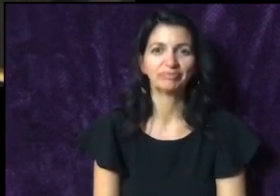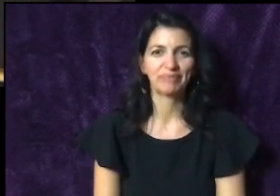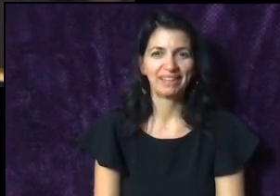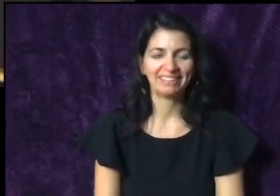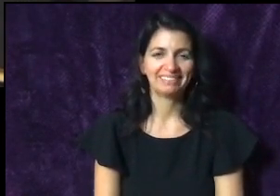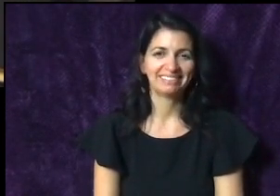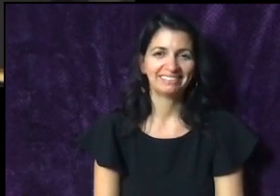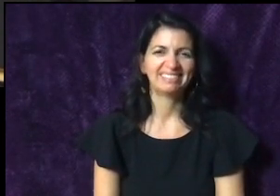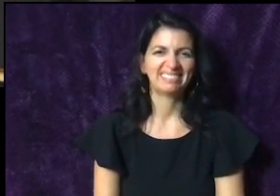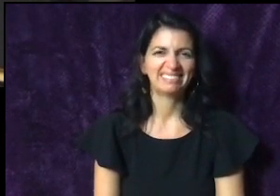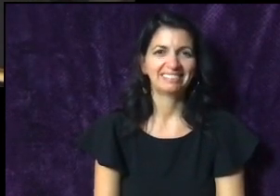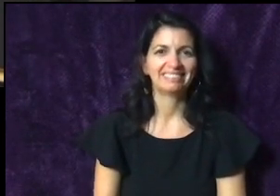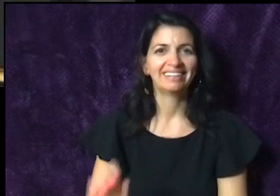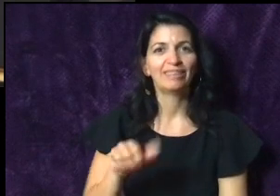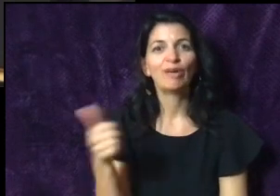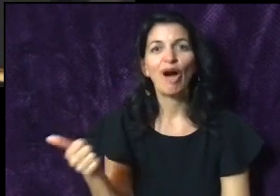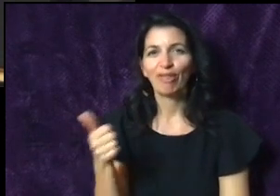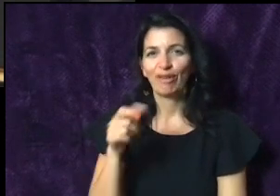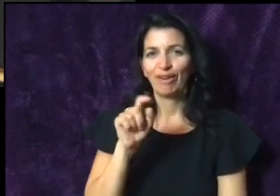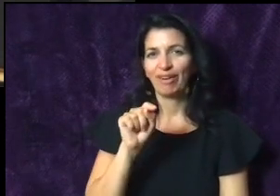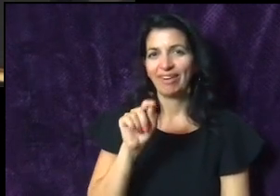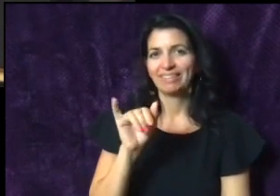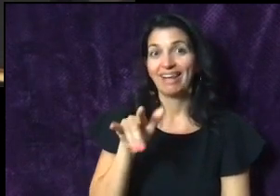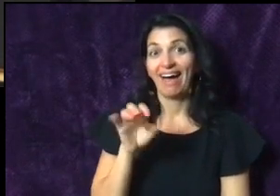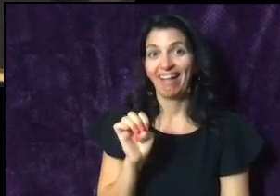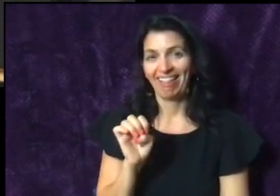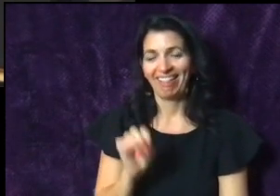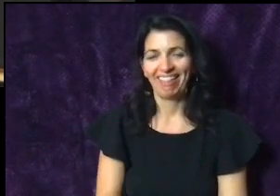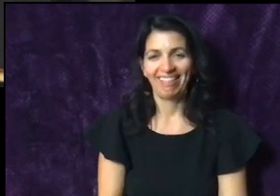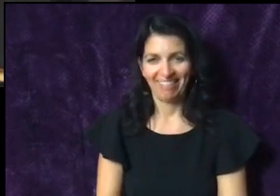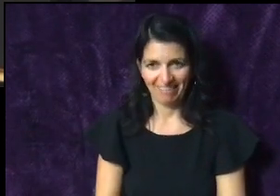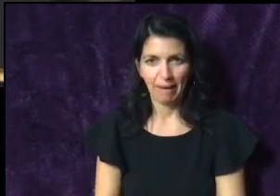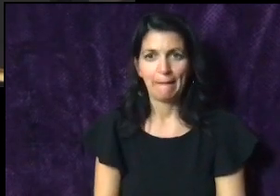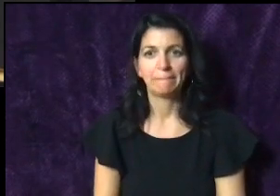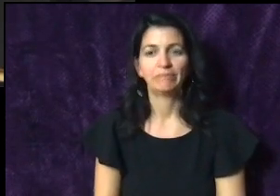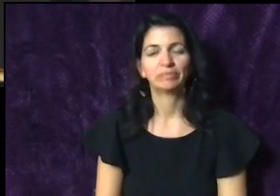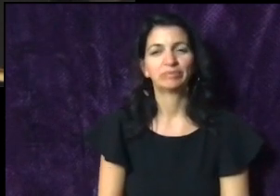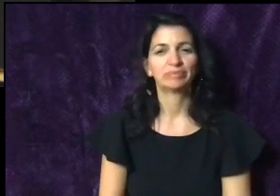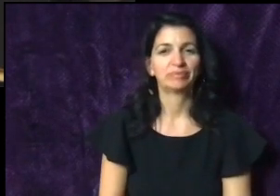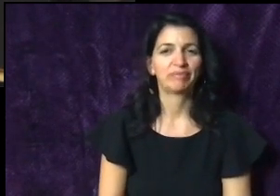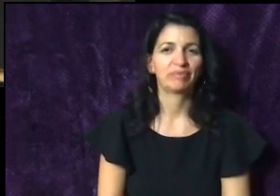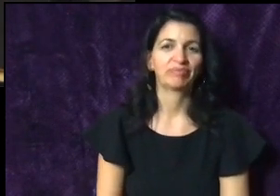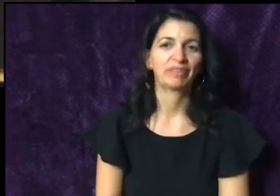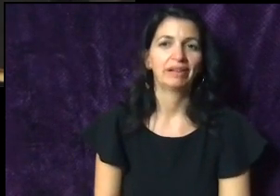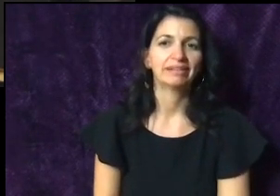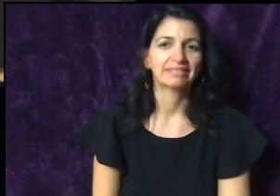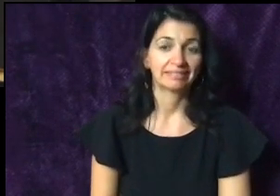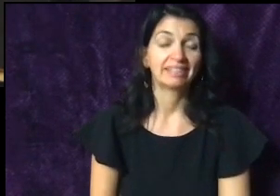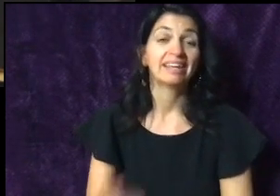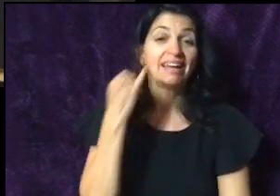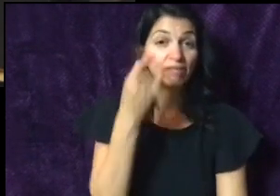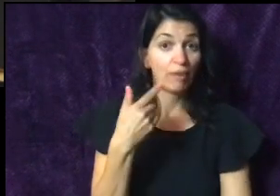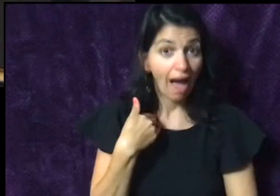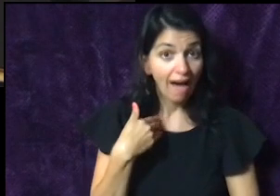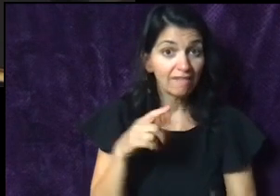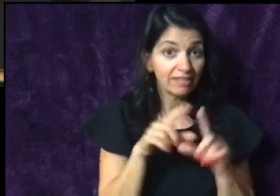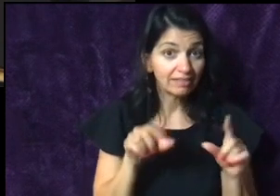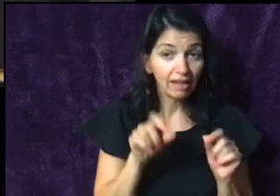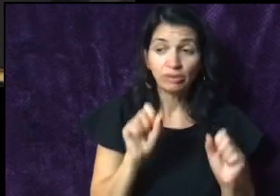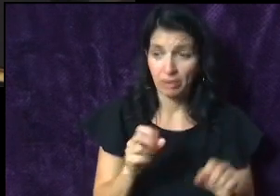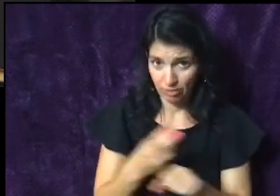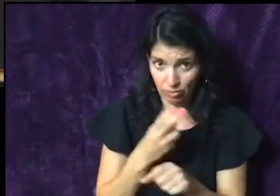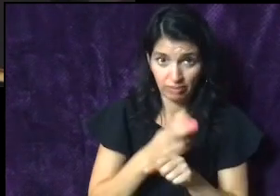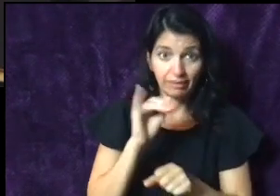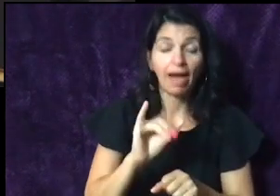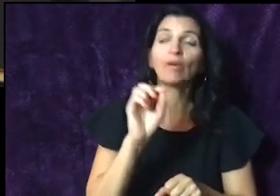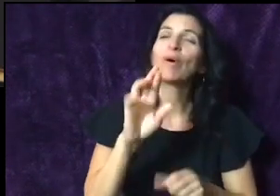And we'll get another tile for inspiration. If you have these kind of tiles, you can use them. If you want to